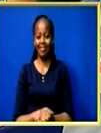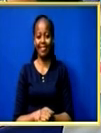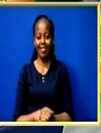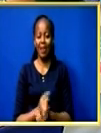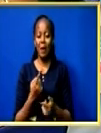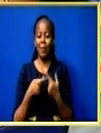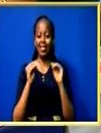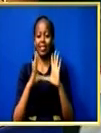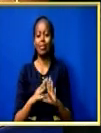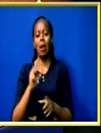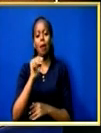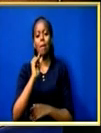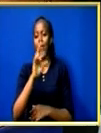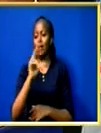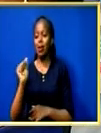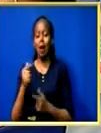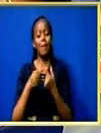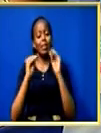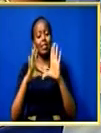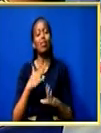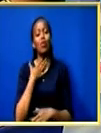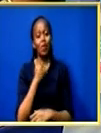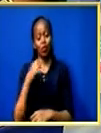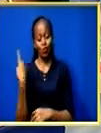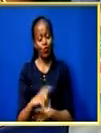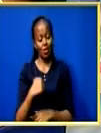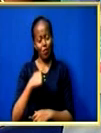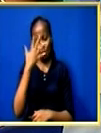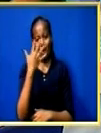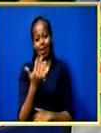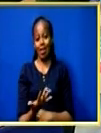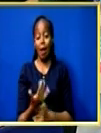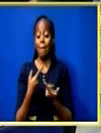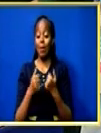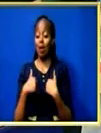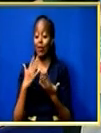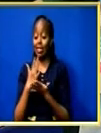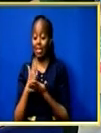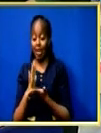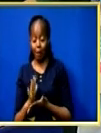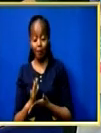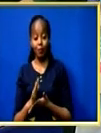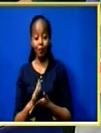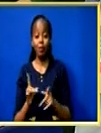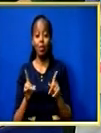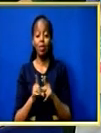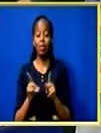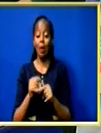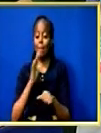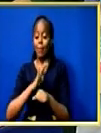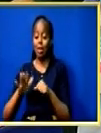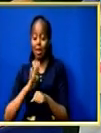mira leaf is eaten. Malimu, you want to beat me. Yes. But there are some that are and also medicinal. scales.